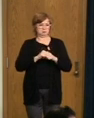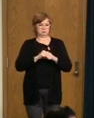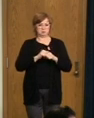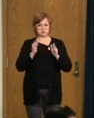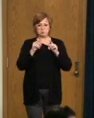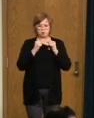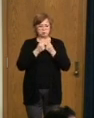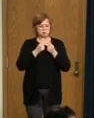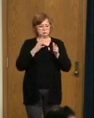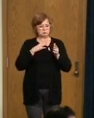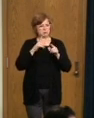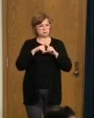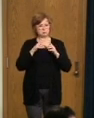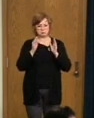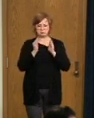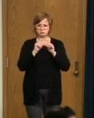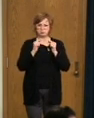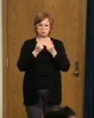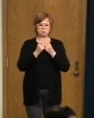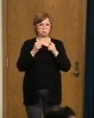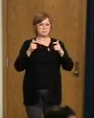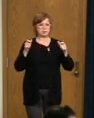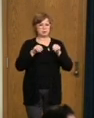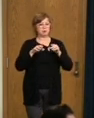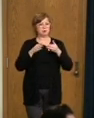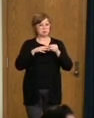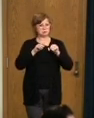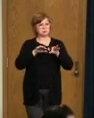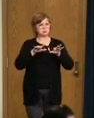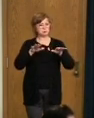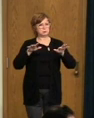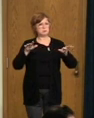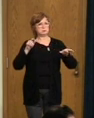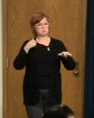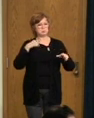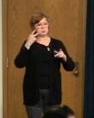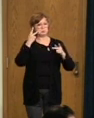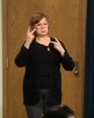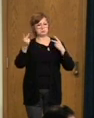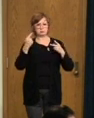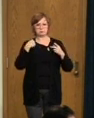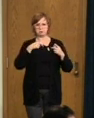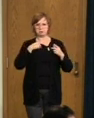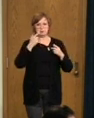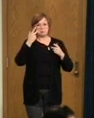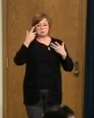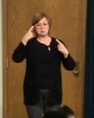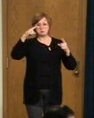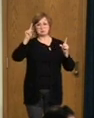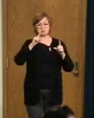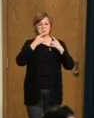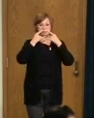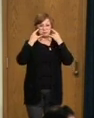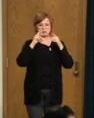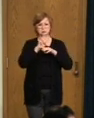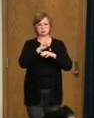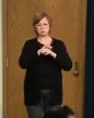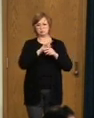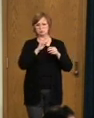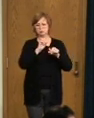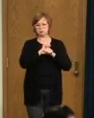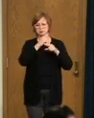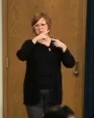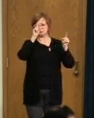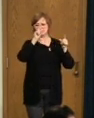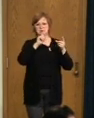about, not following public health guidelines, because we've seen how physical distancing mask use work. So that's about following the